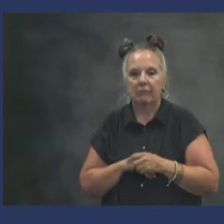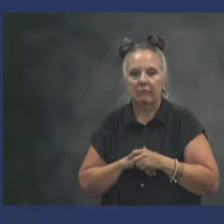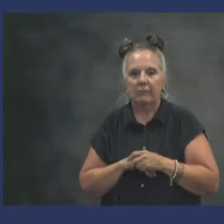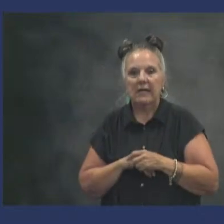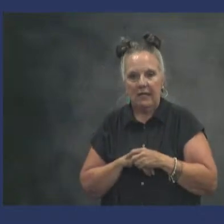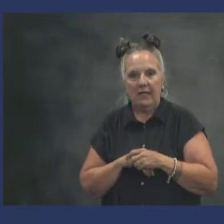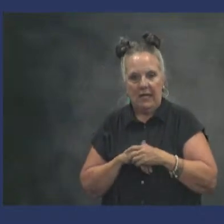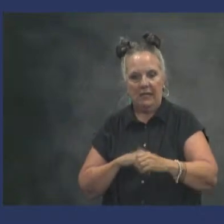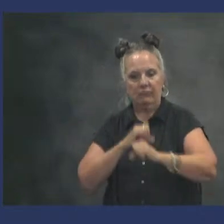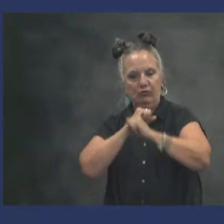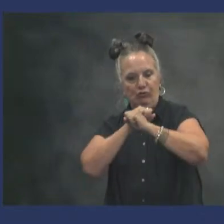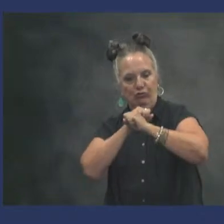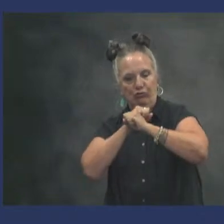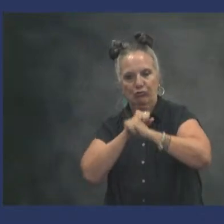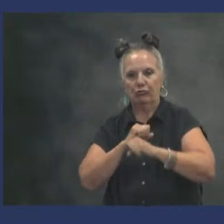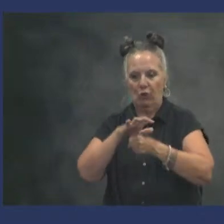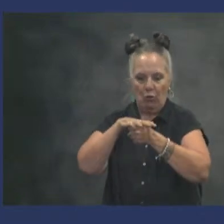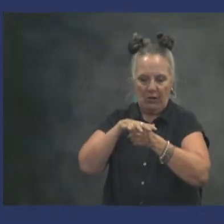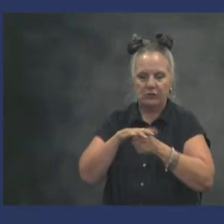secure locations.